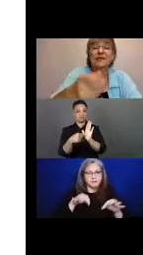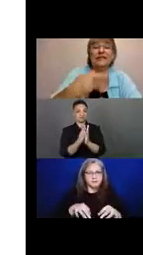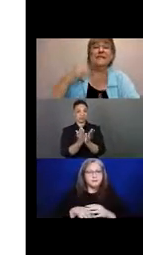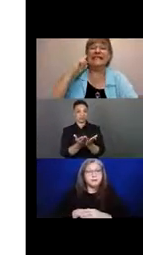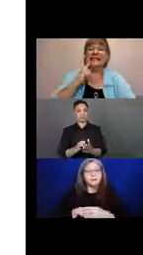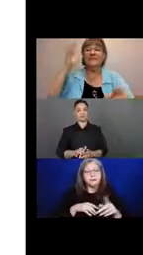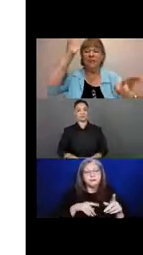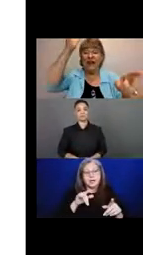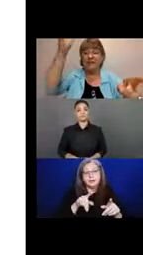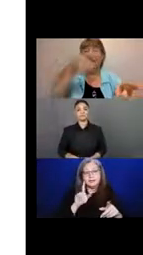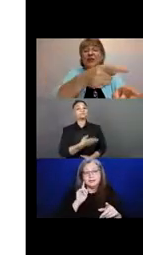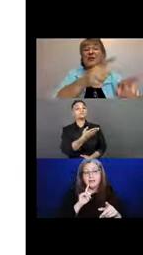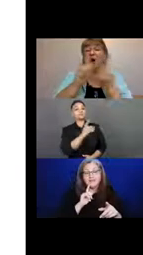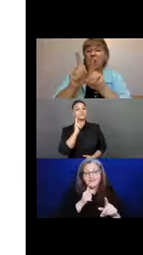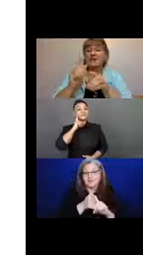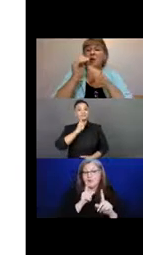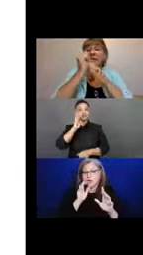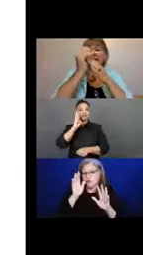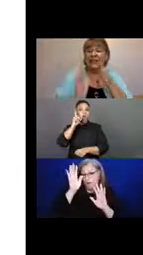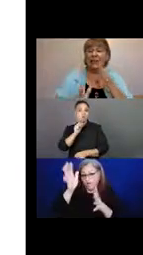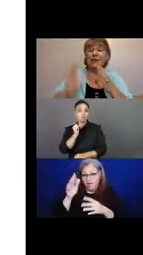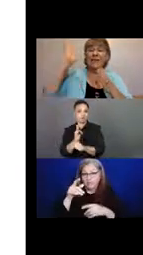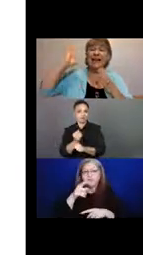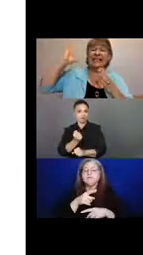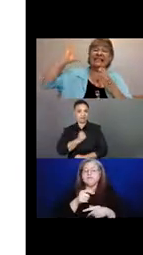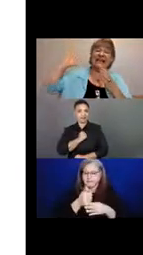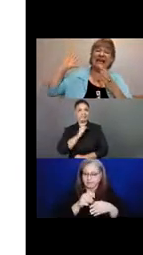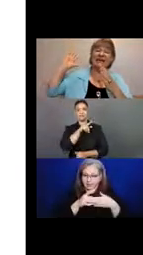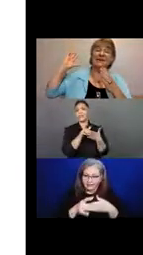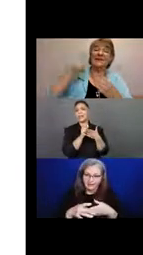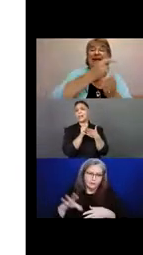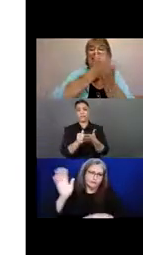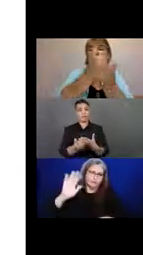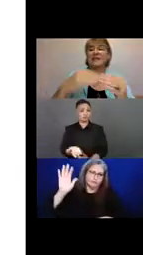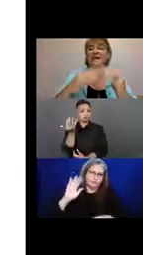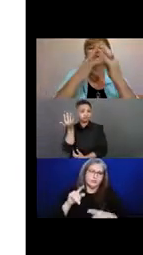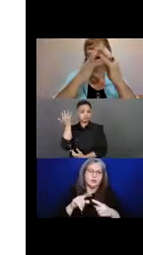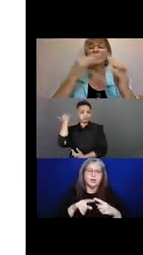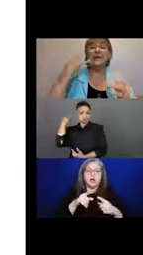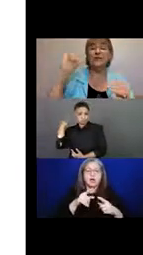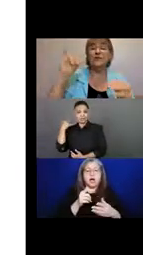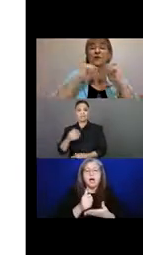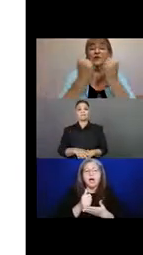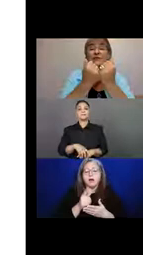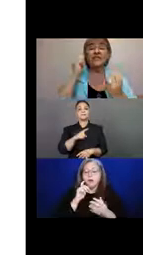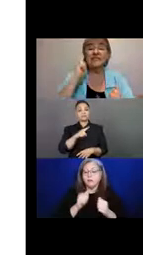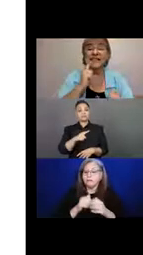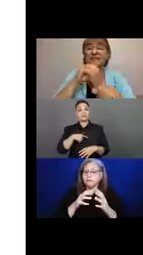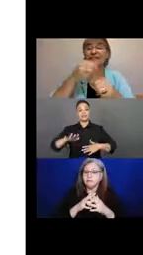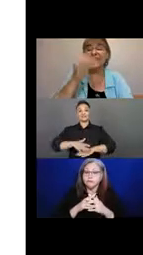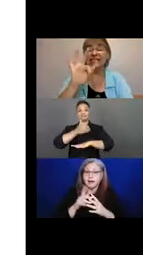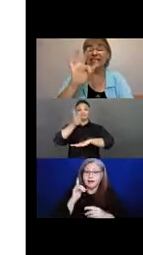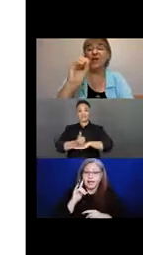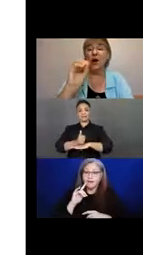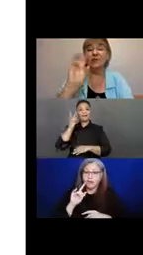So this is my deaf grandfather. He's also a leader. Back in the day, he helped found California Association of the Deaf